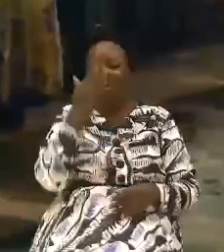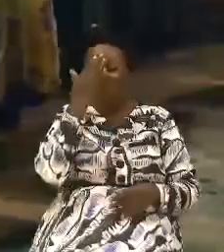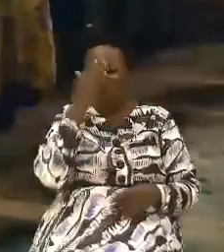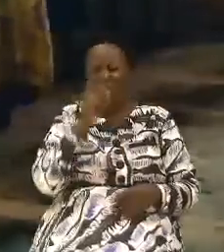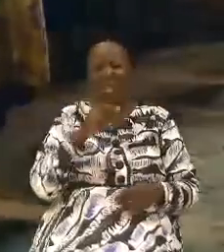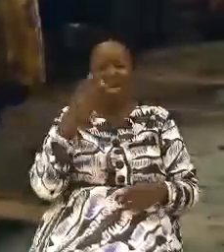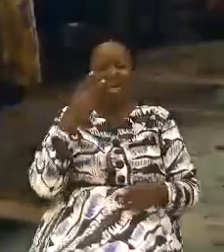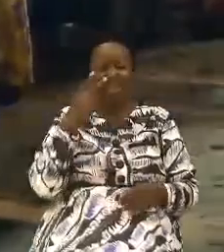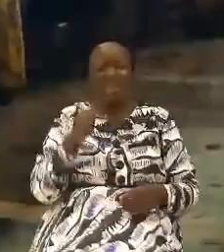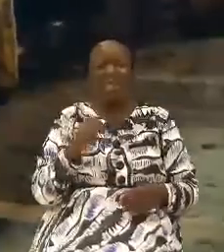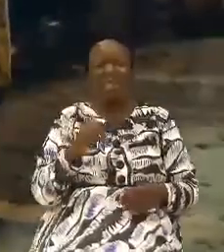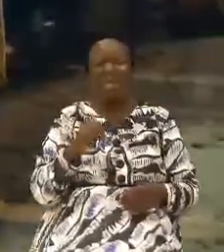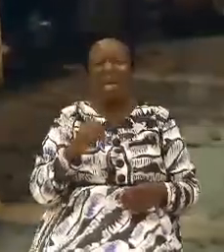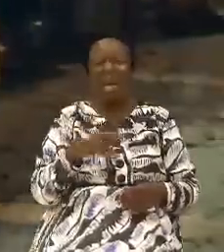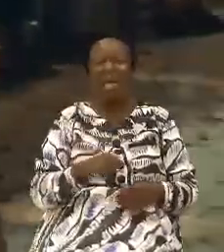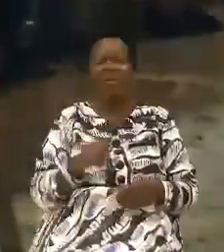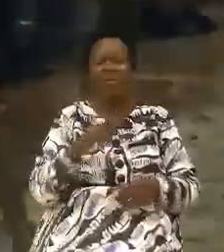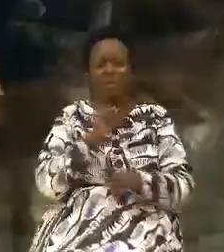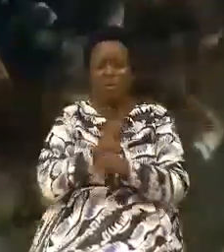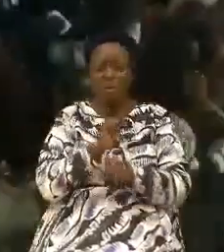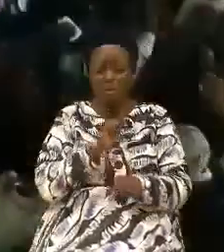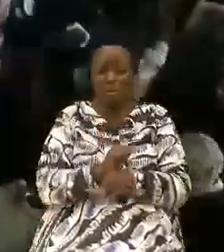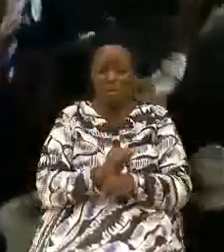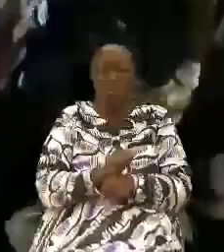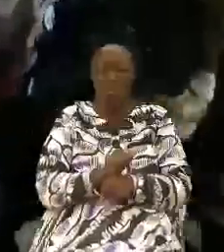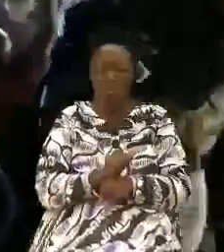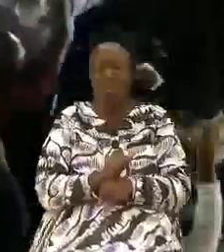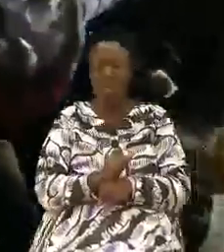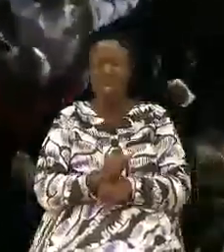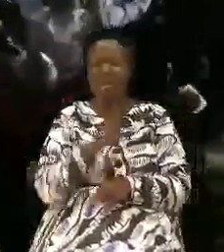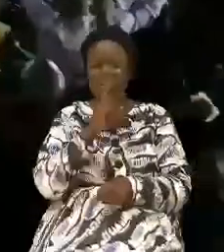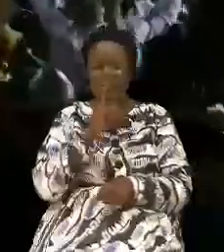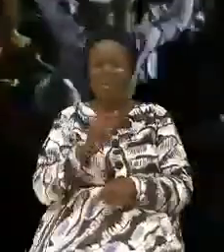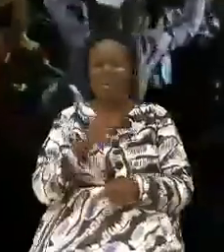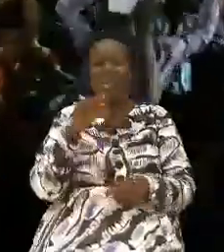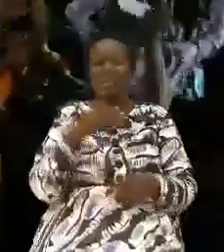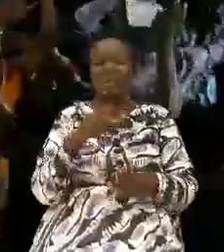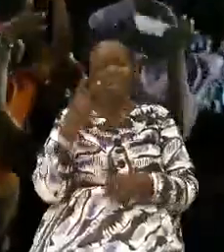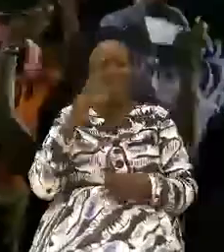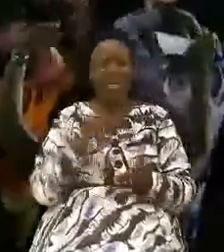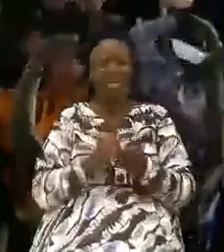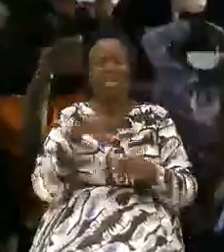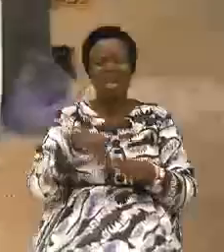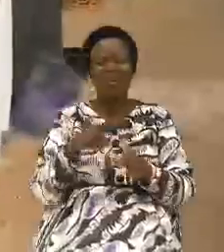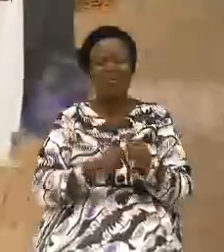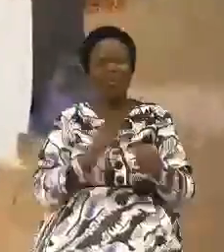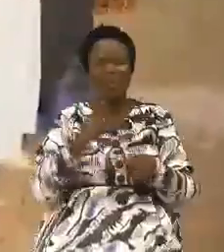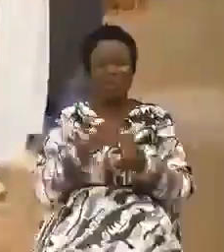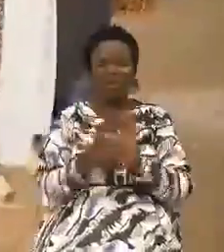perfection, performance, everywhere, in Jesus' name.